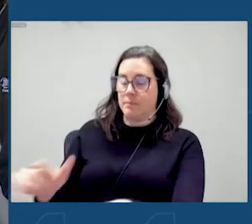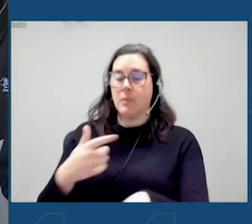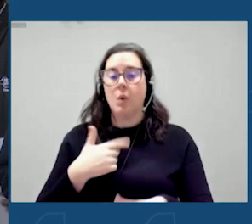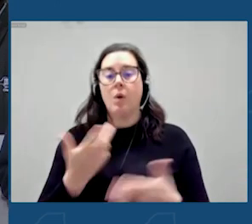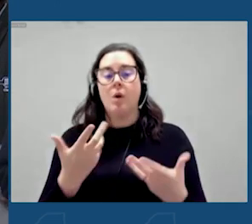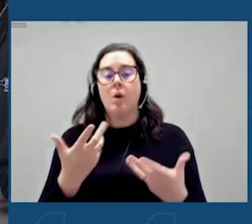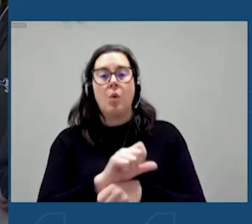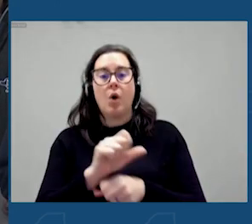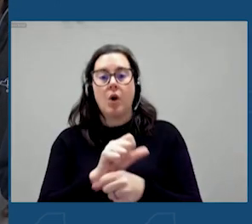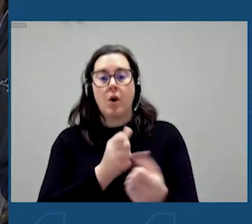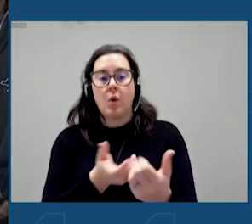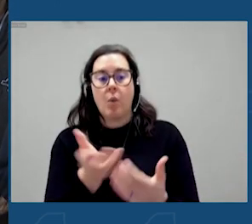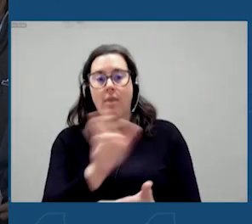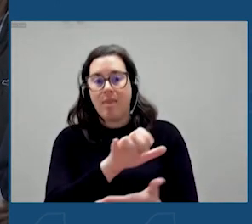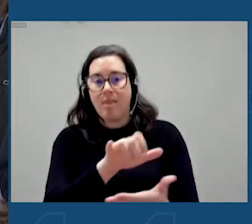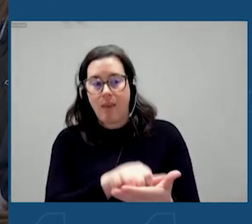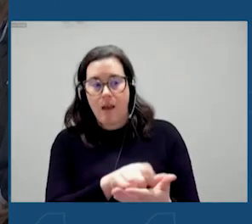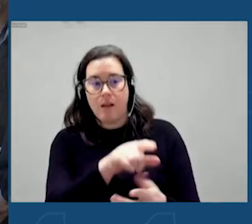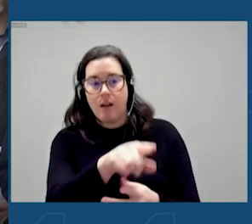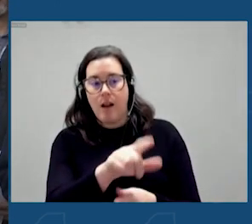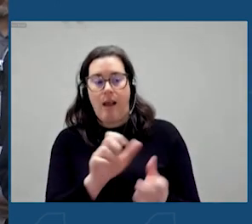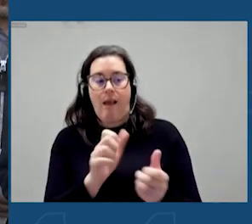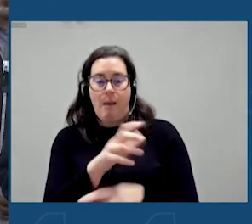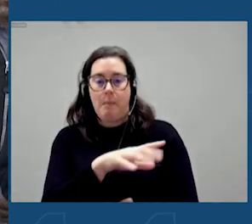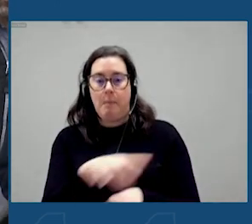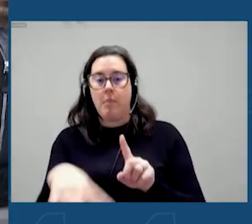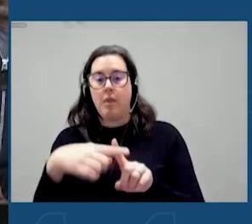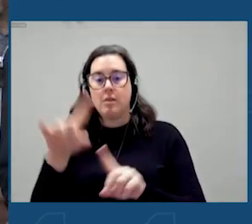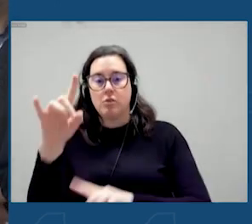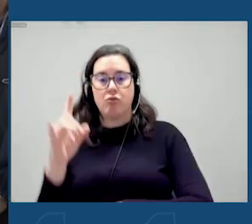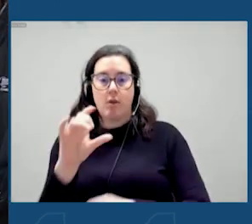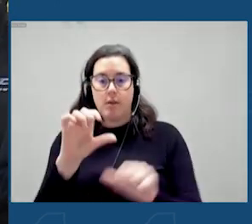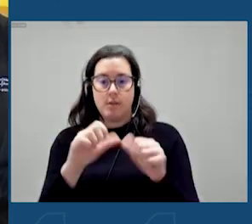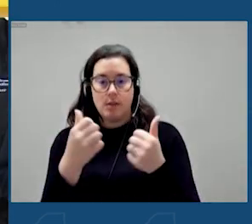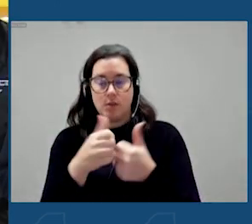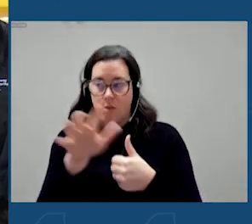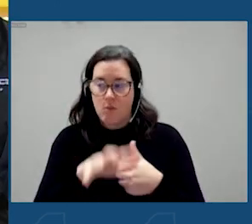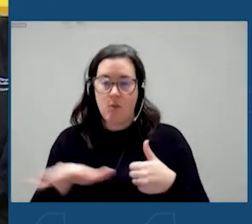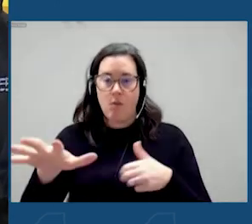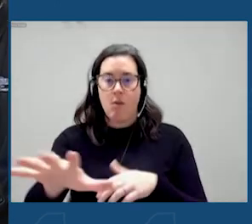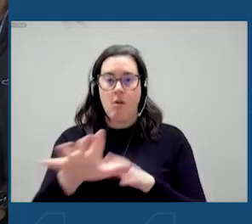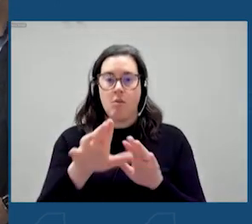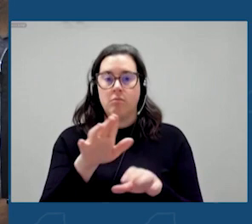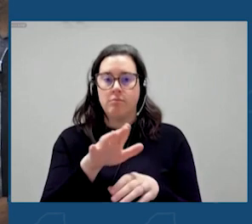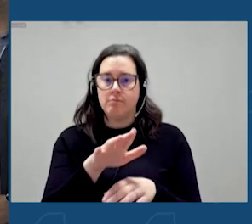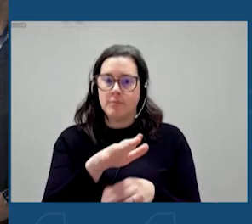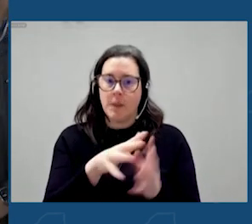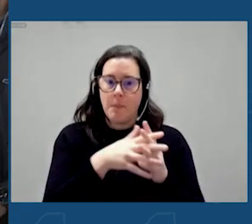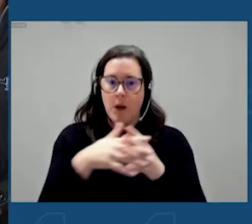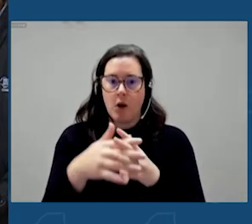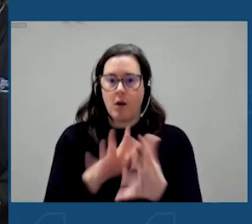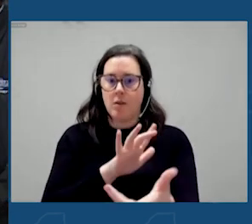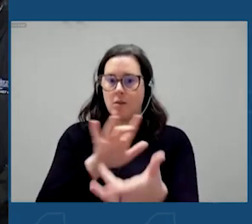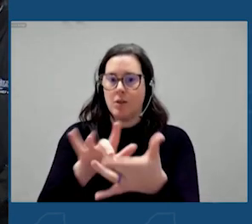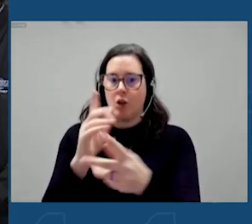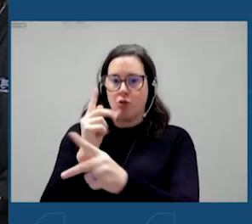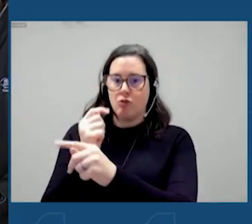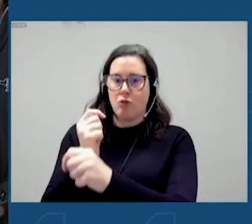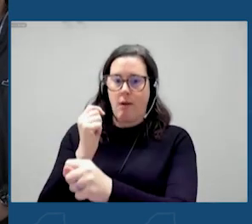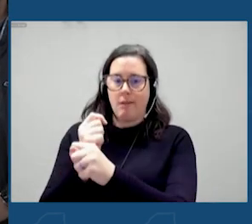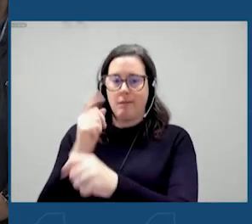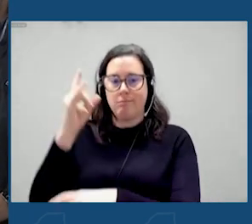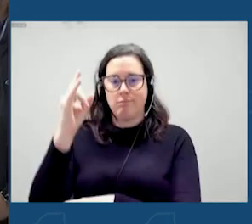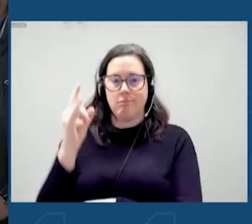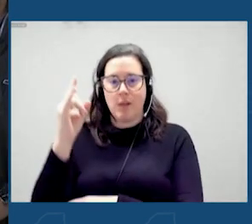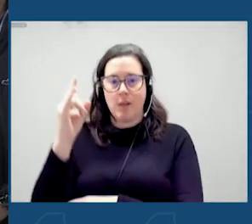Thruway and the trucking associations across the nation, literally been in touch with the American Trucking Association, because we want to make sure